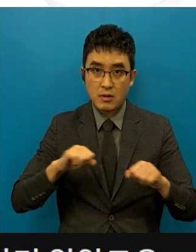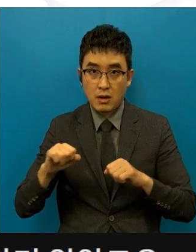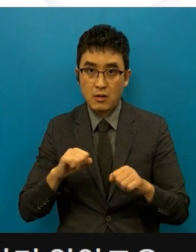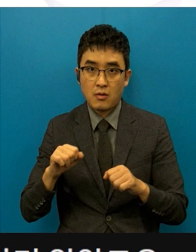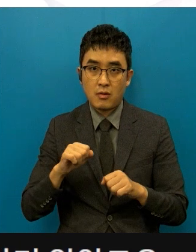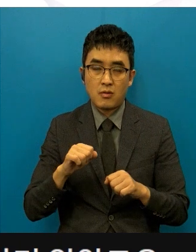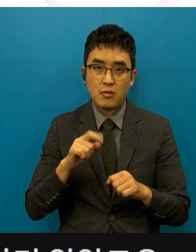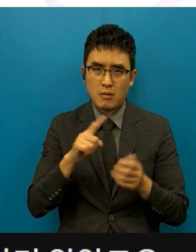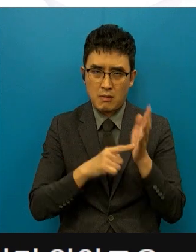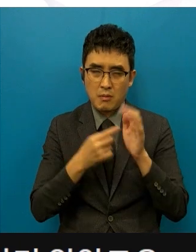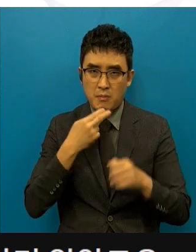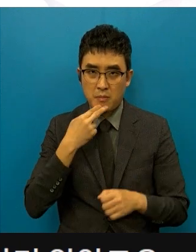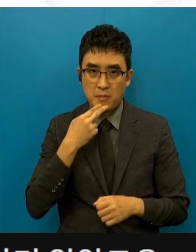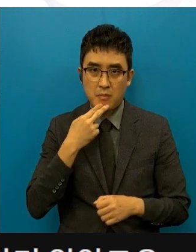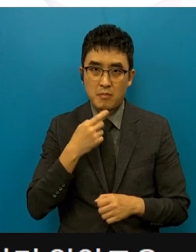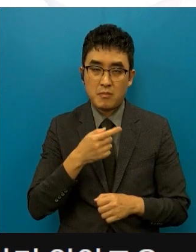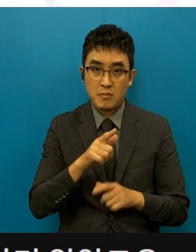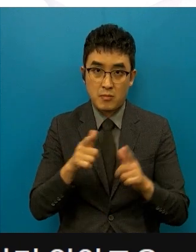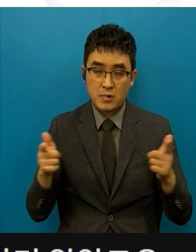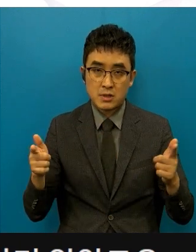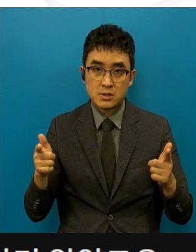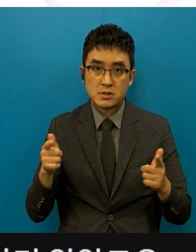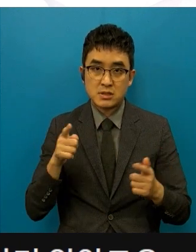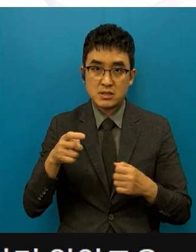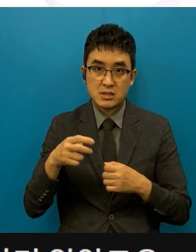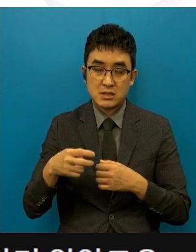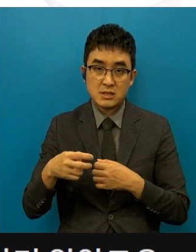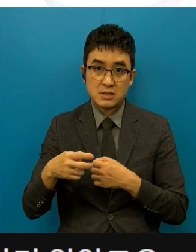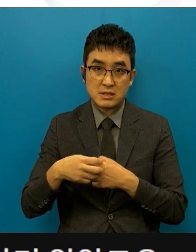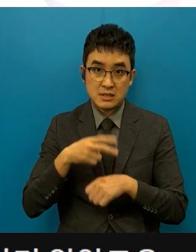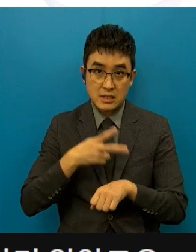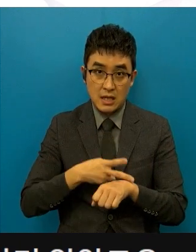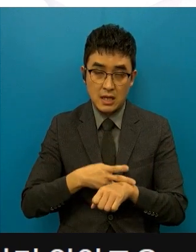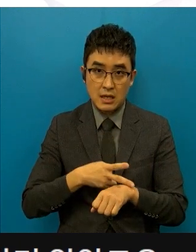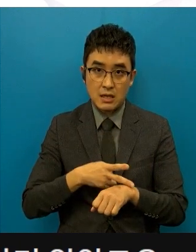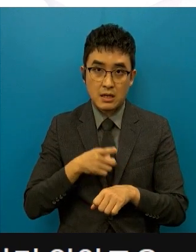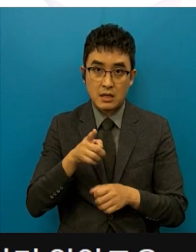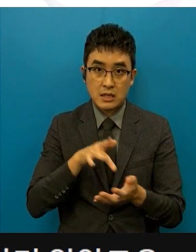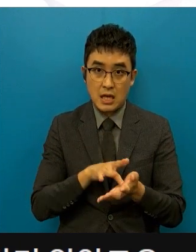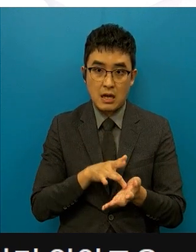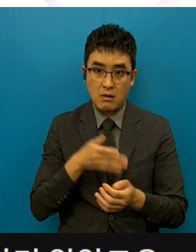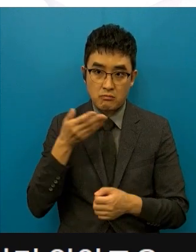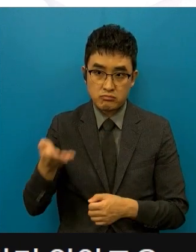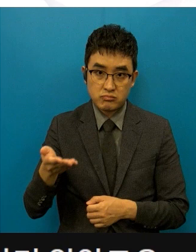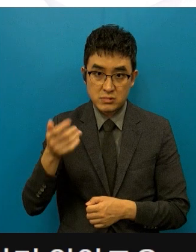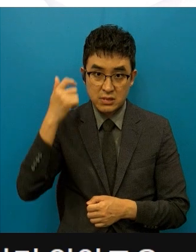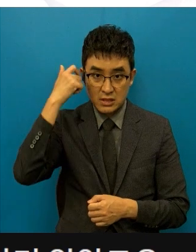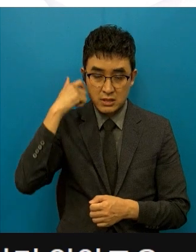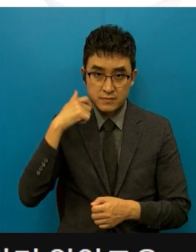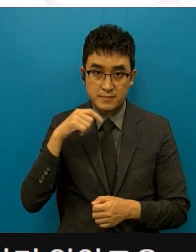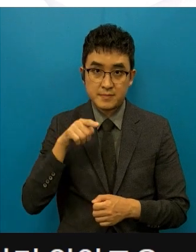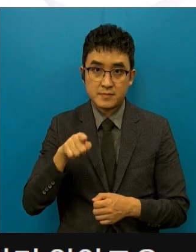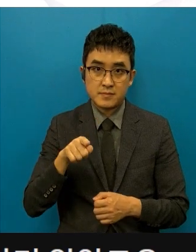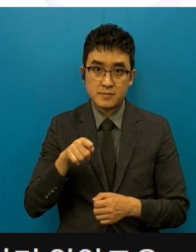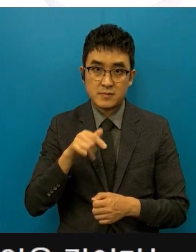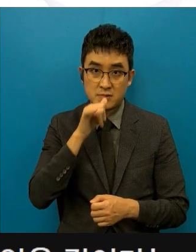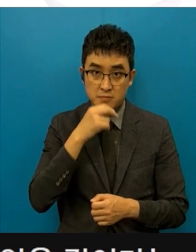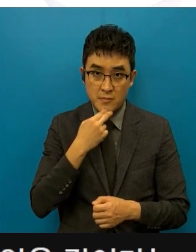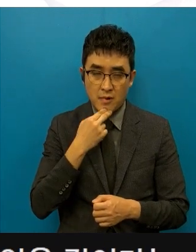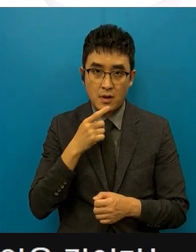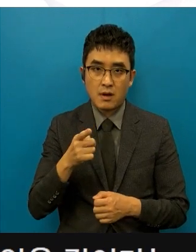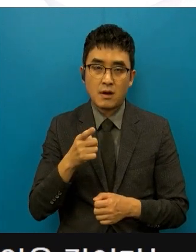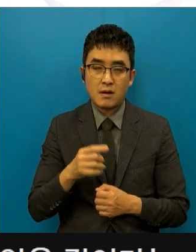to prescribe. When they did more in detail comments on